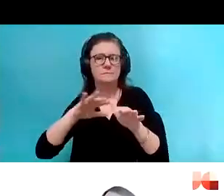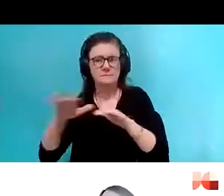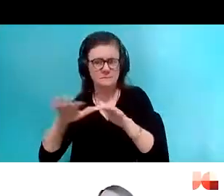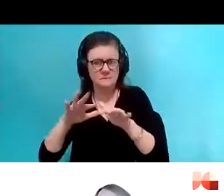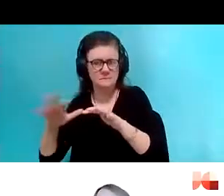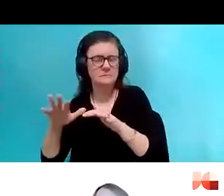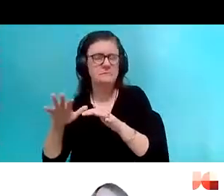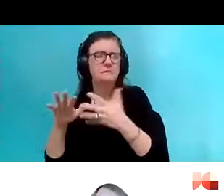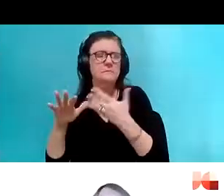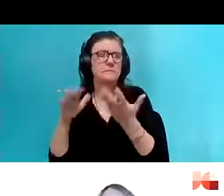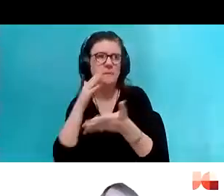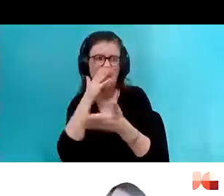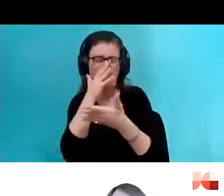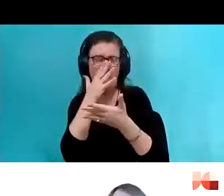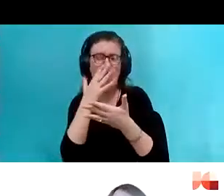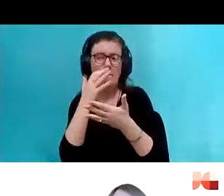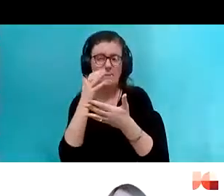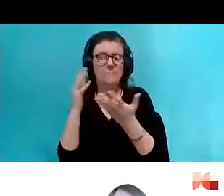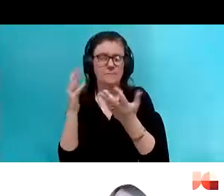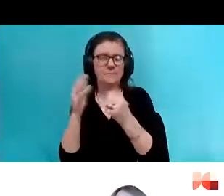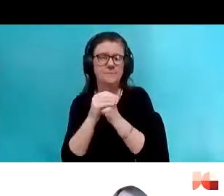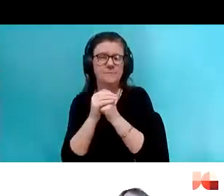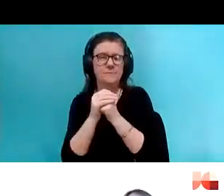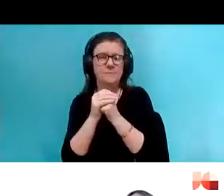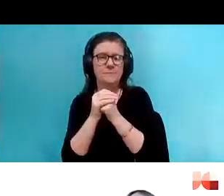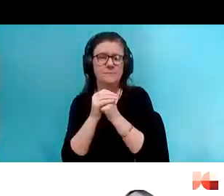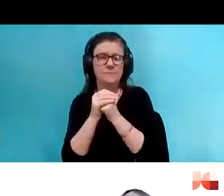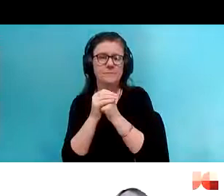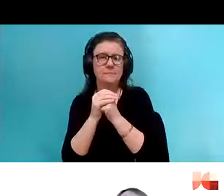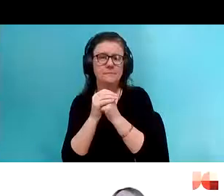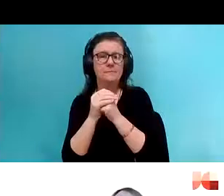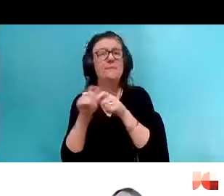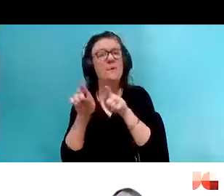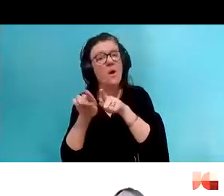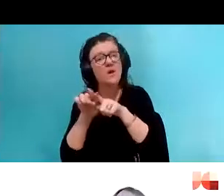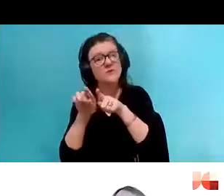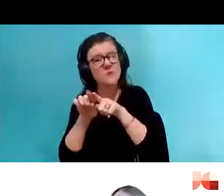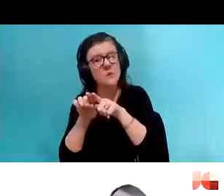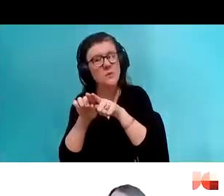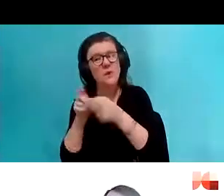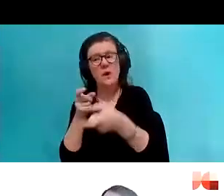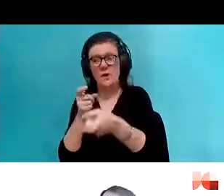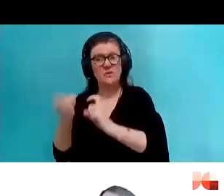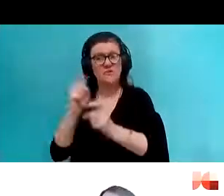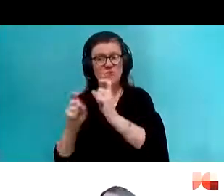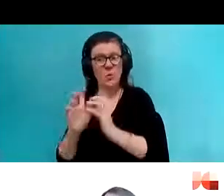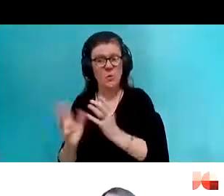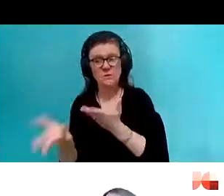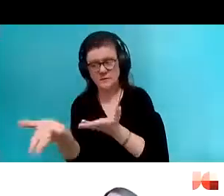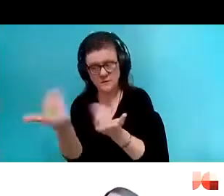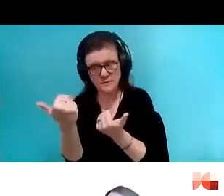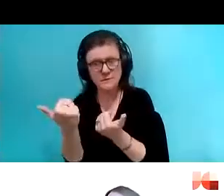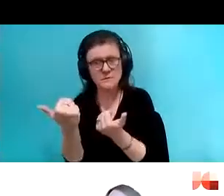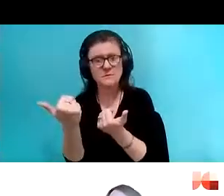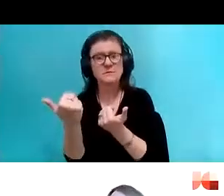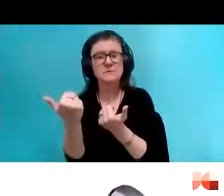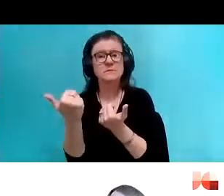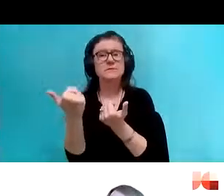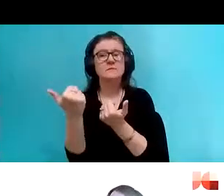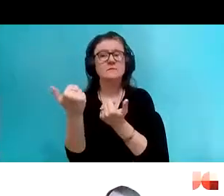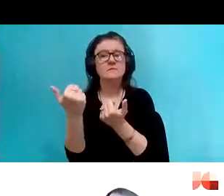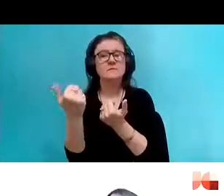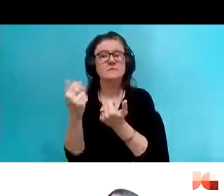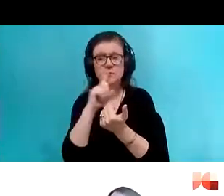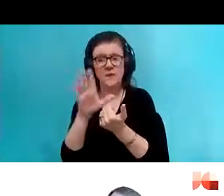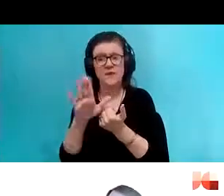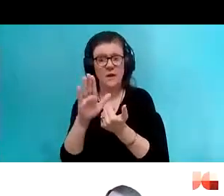and persons with disabilities. But also we're including key donors for whom disability progress is a